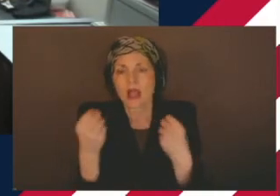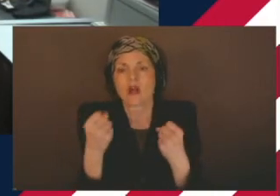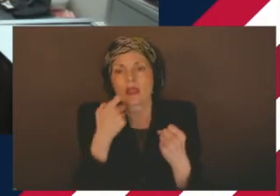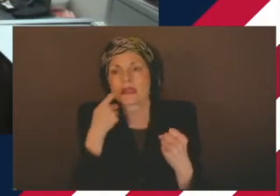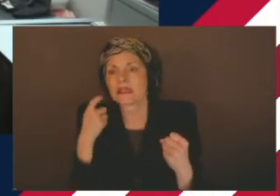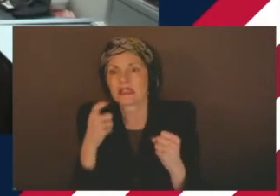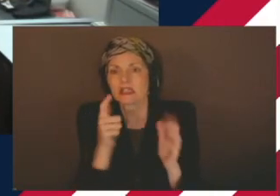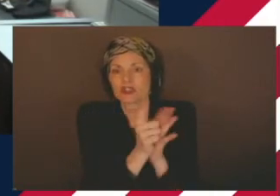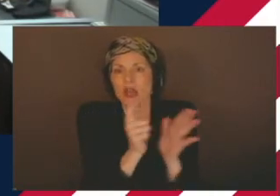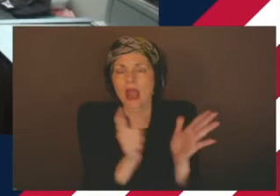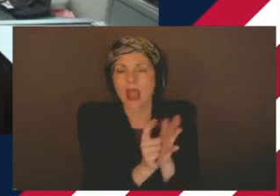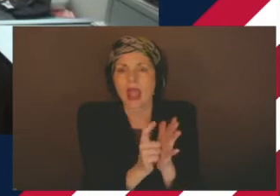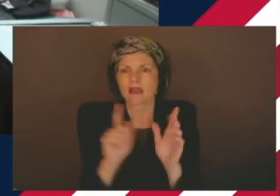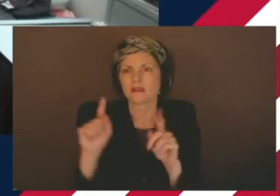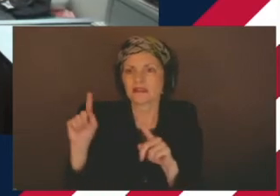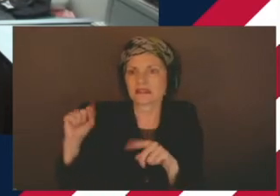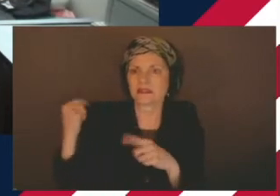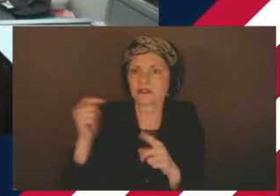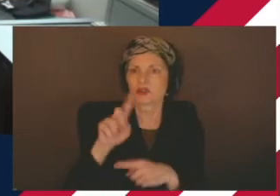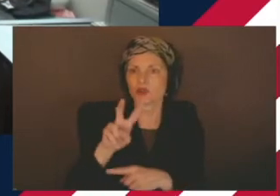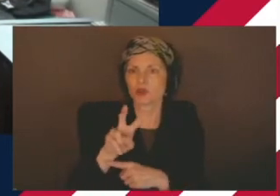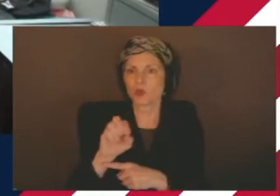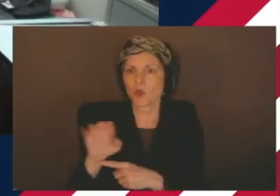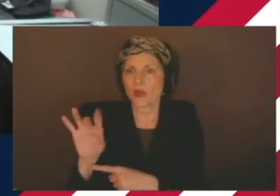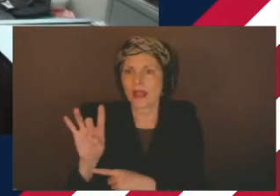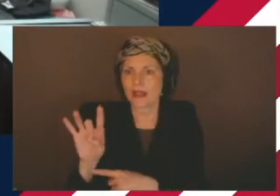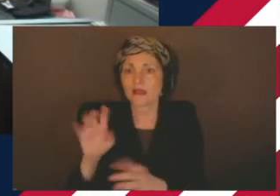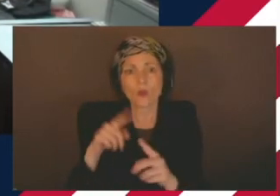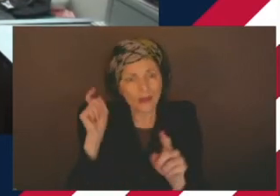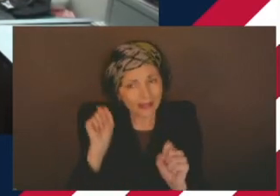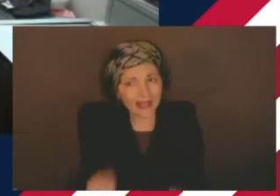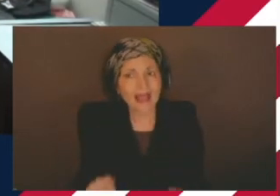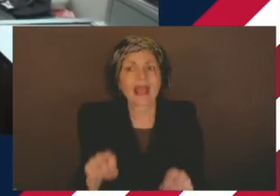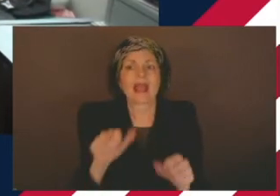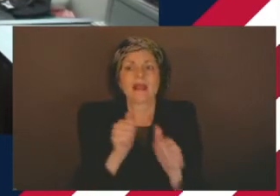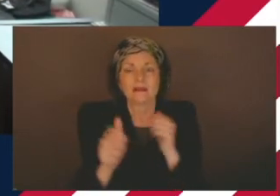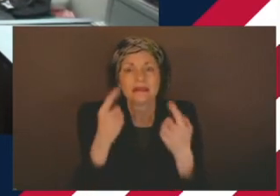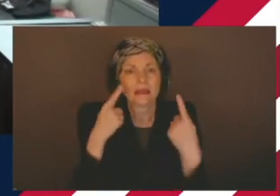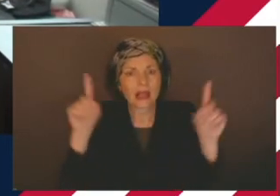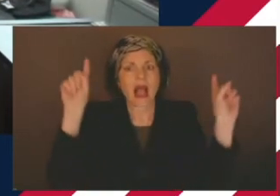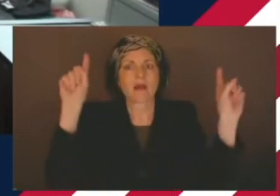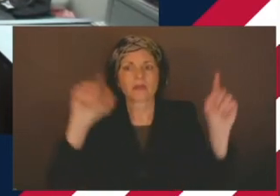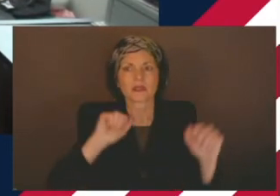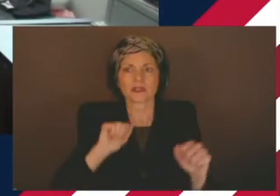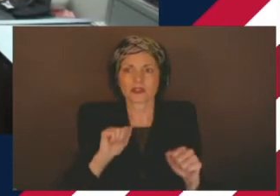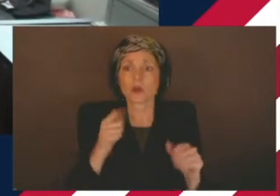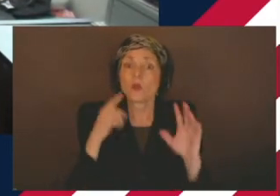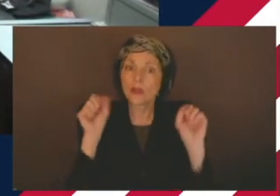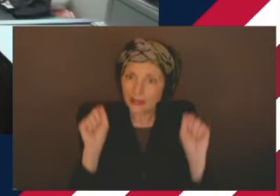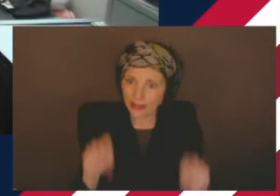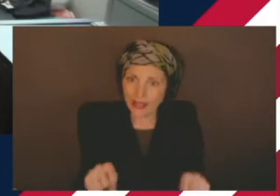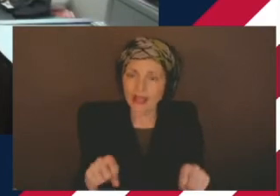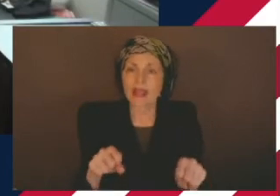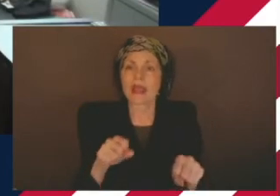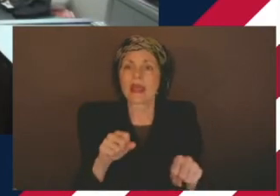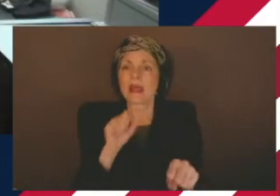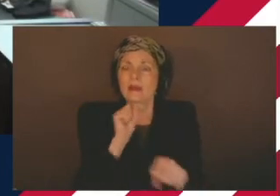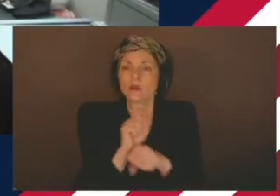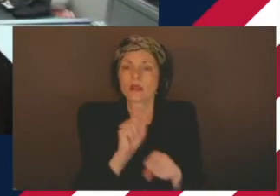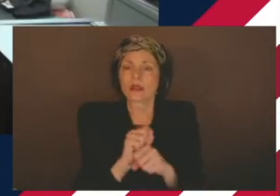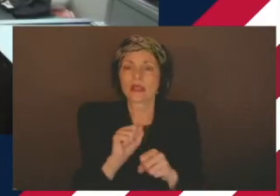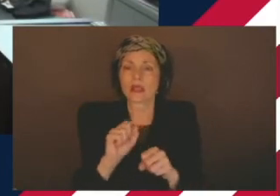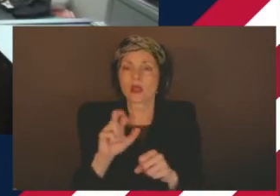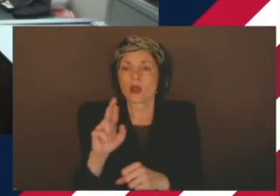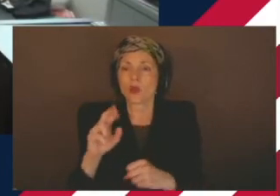we can accomplish all of this. Together, we can indeed restore the soul of our nation. But to have